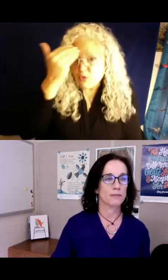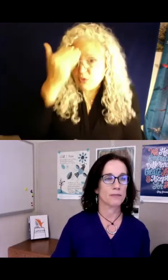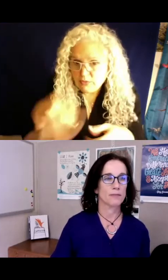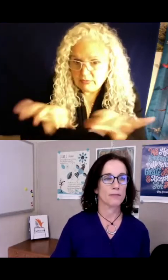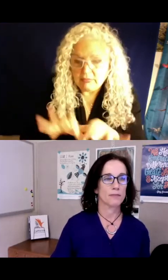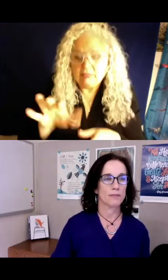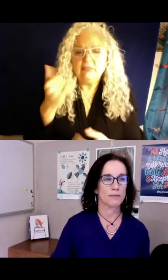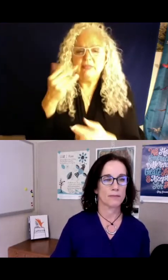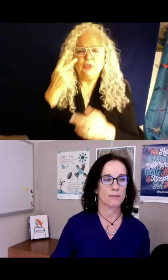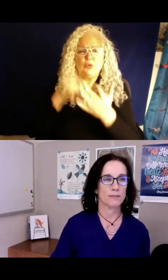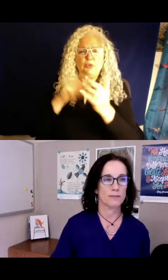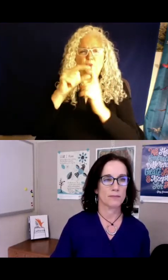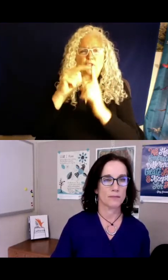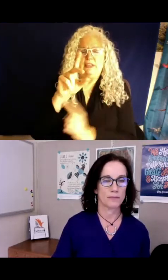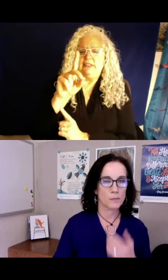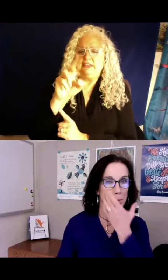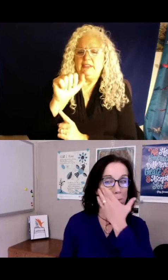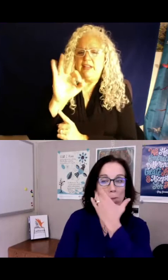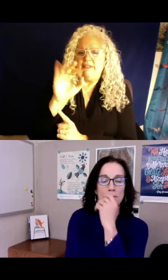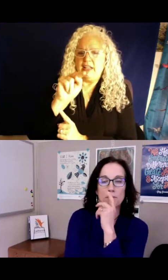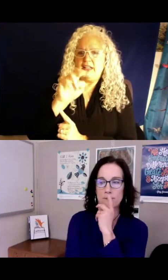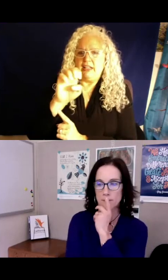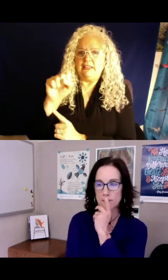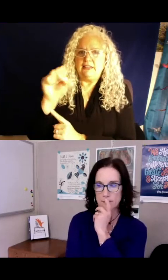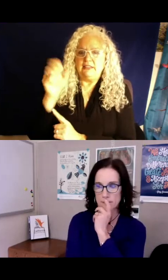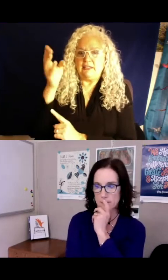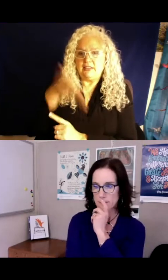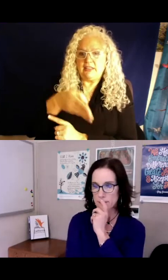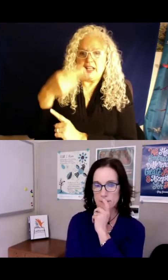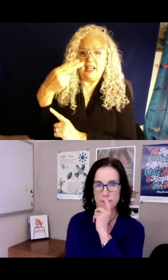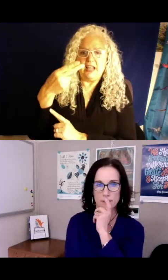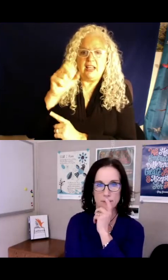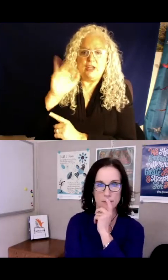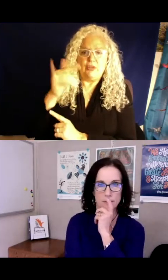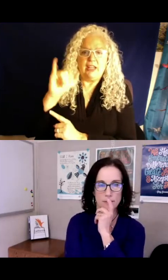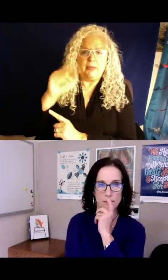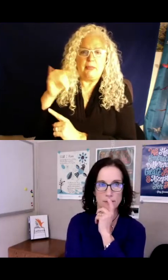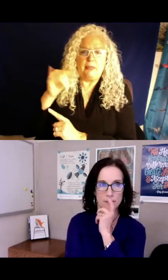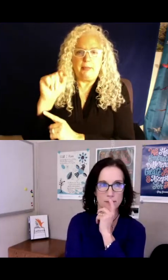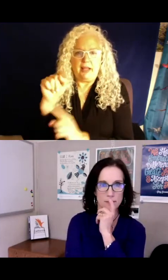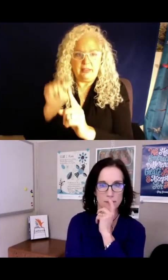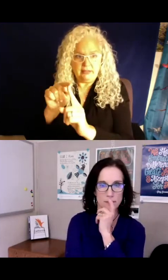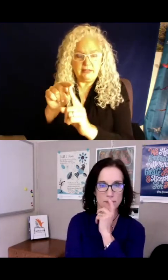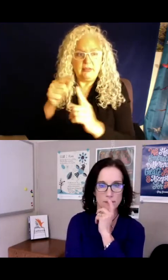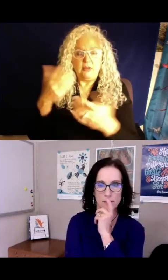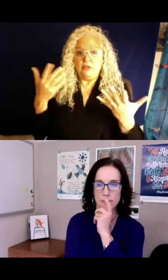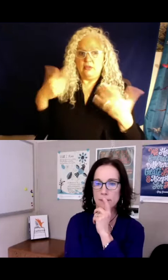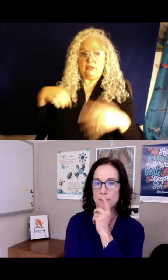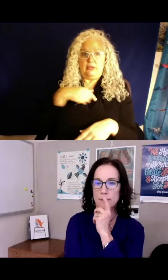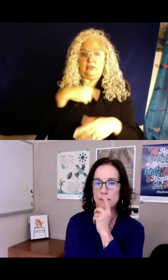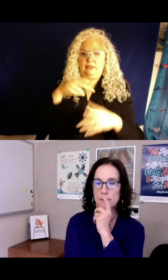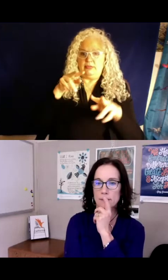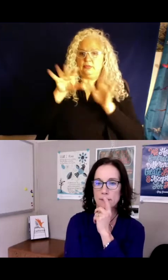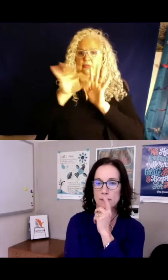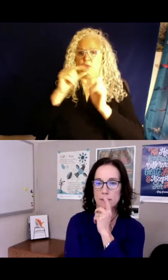disability and your right to know, and what deafness / hearing